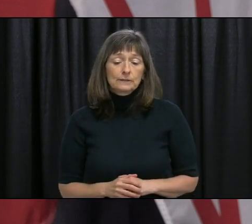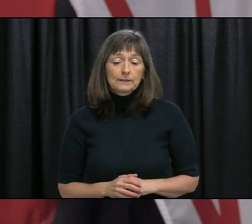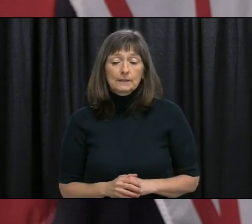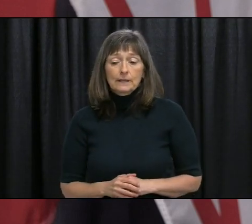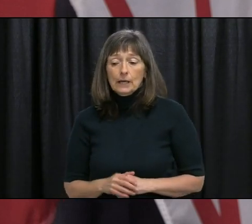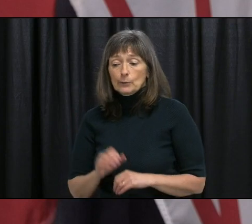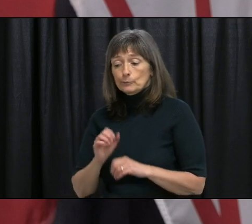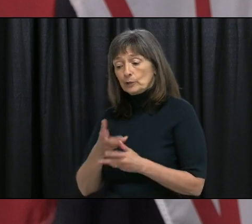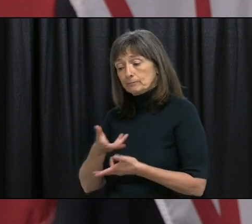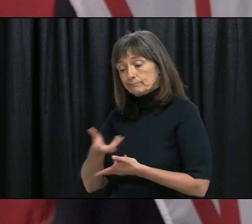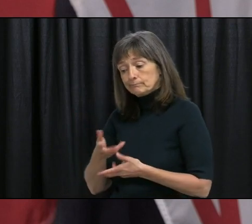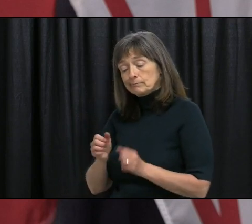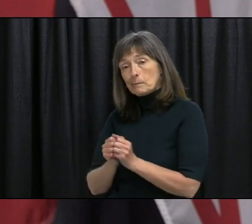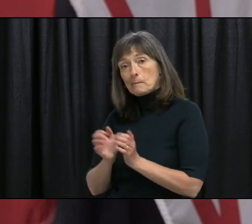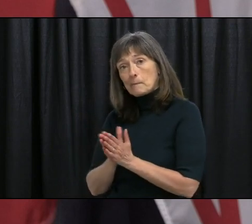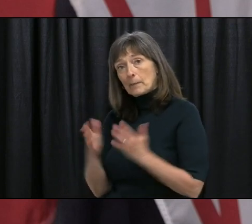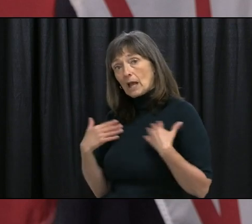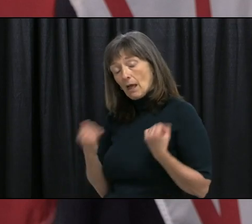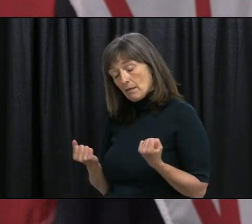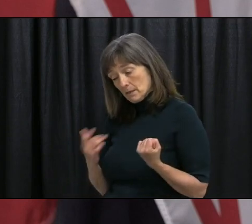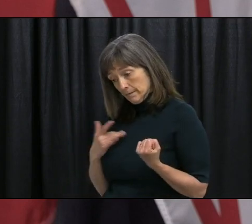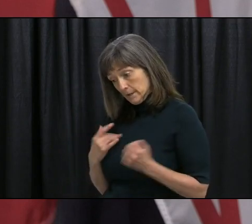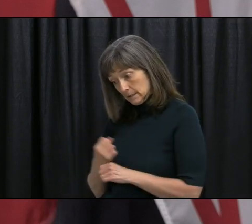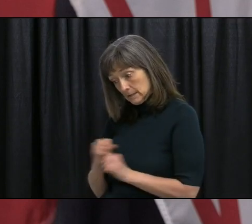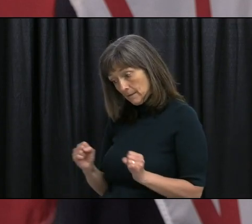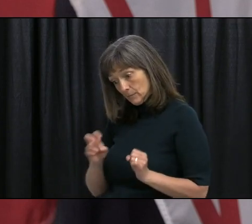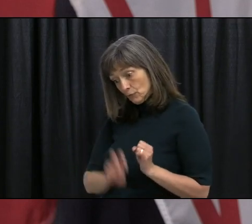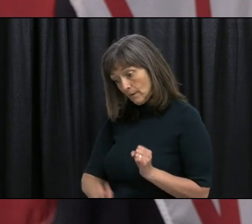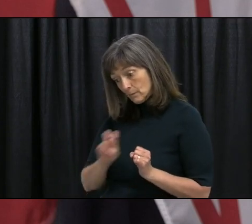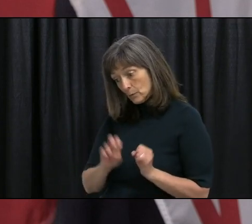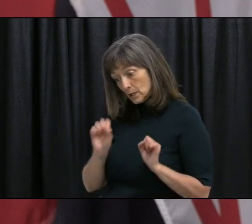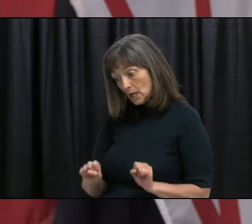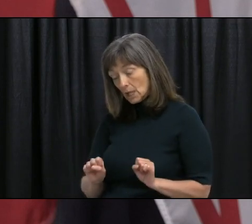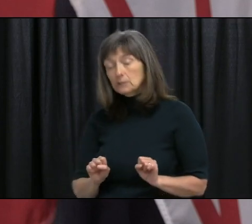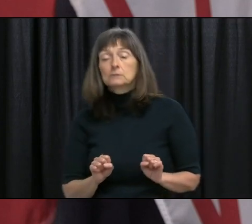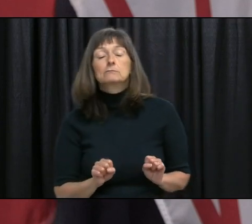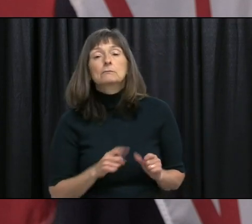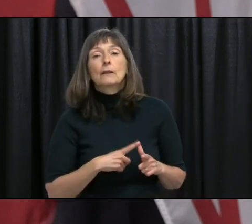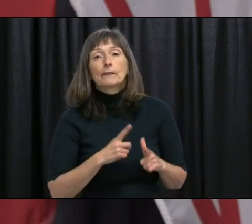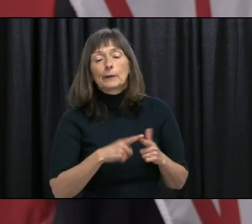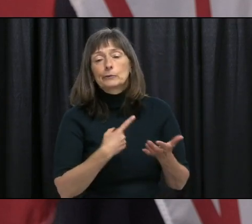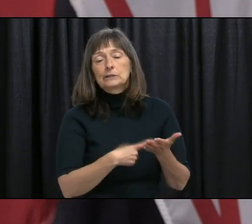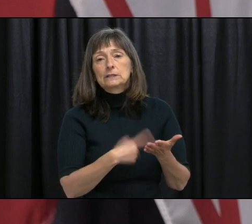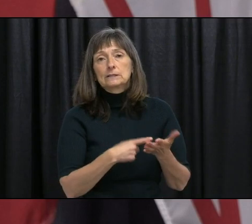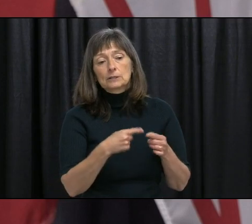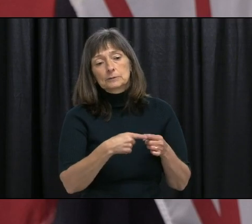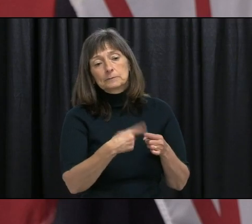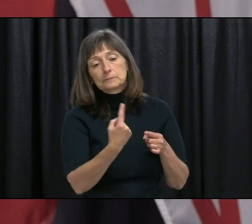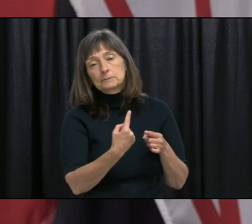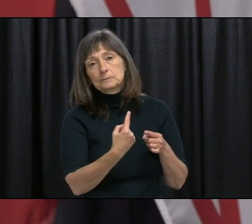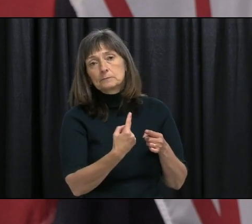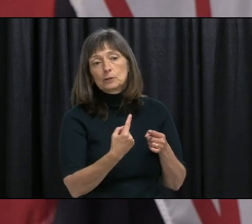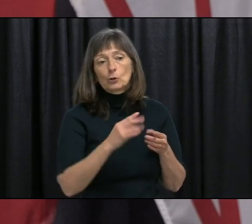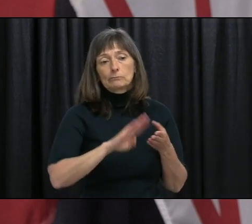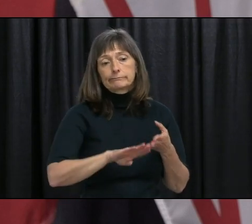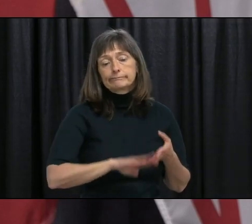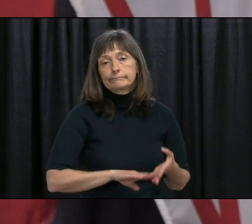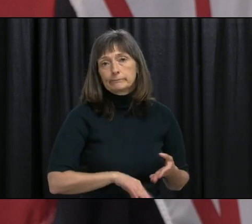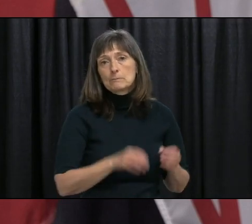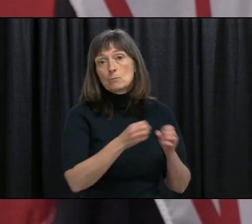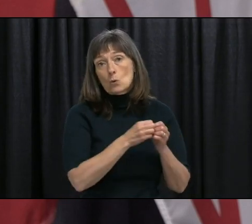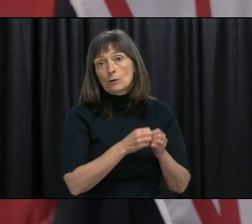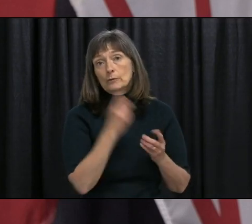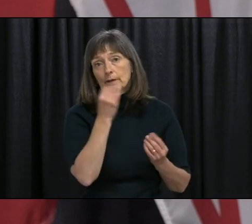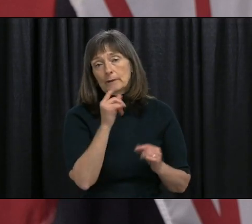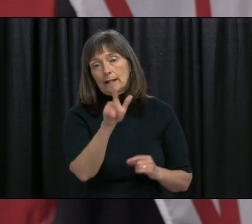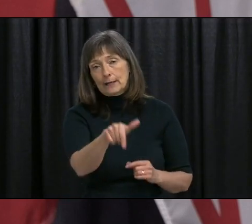health officials, when we feel it's safe to travel into Newfoundland and Labrador, these travel bans and other restrictions will be things that we could consider